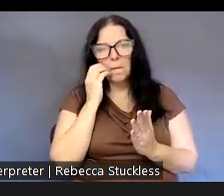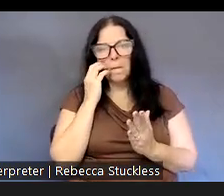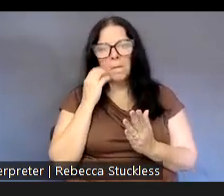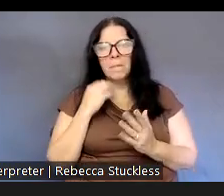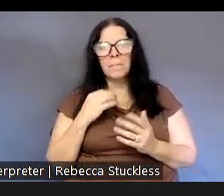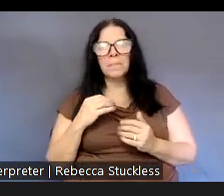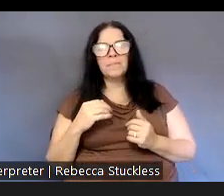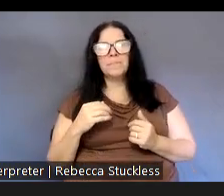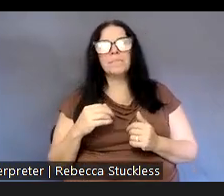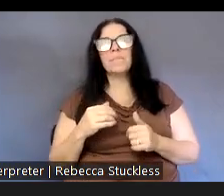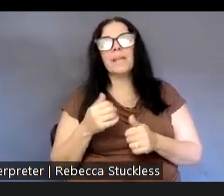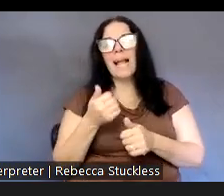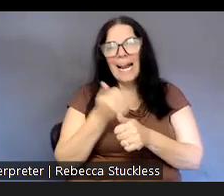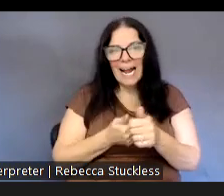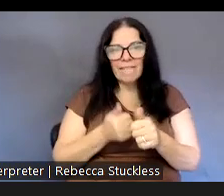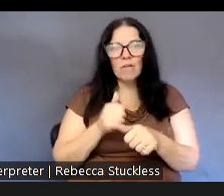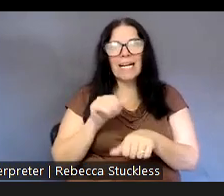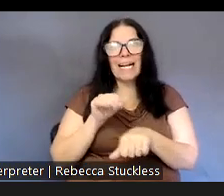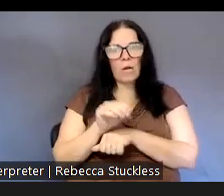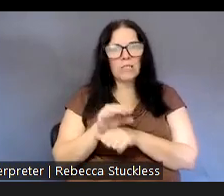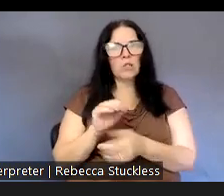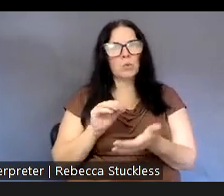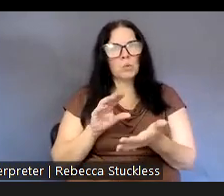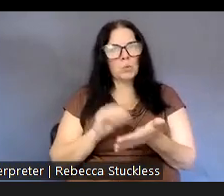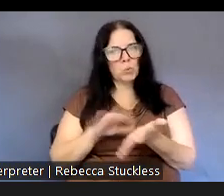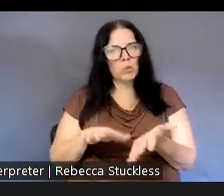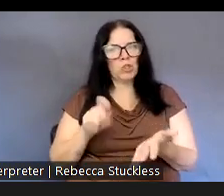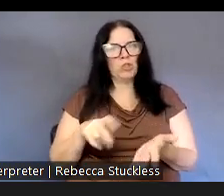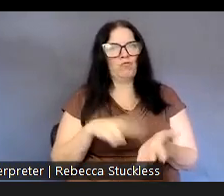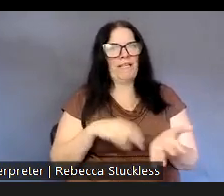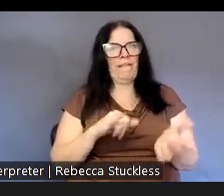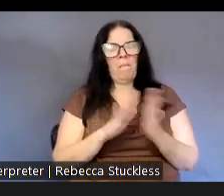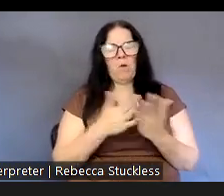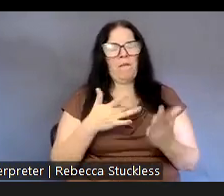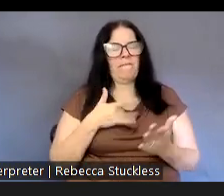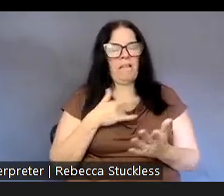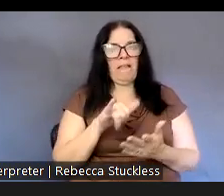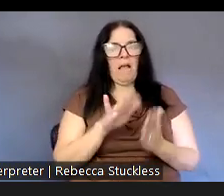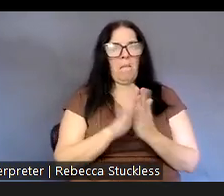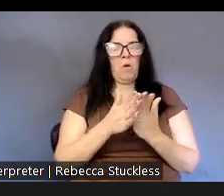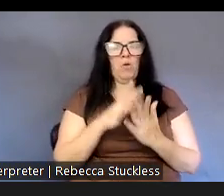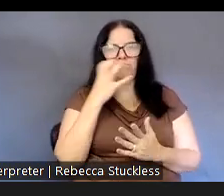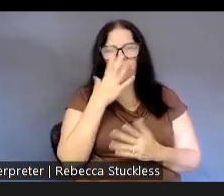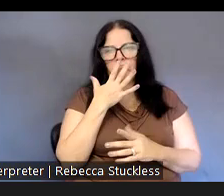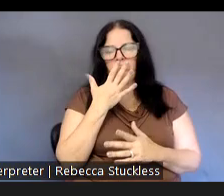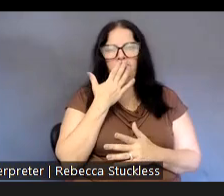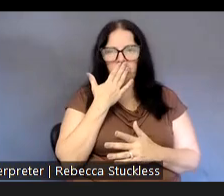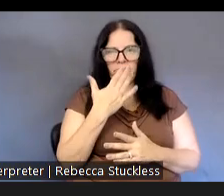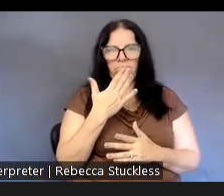every counseling student would read. I think it presents a